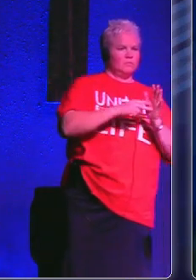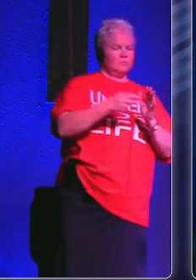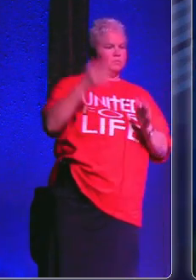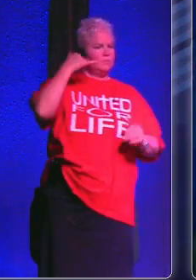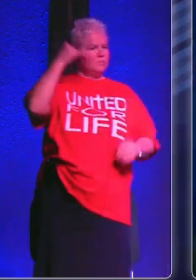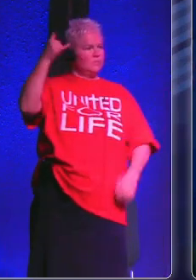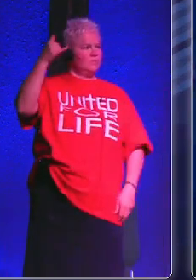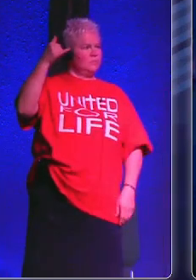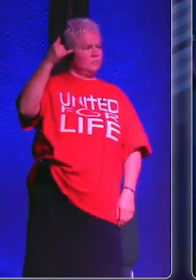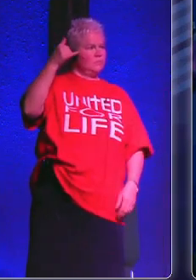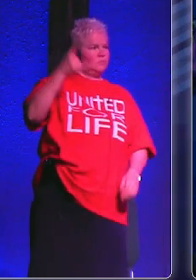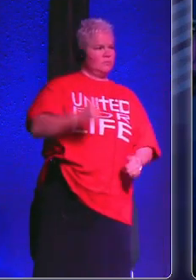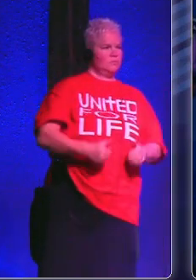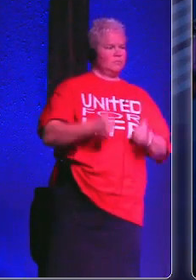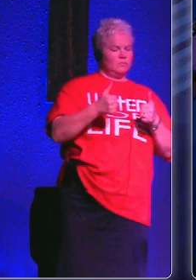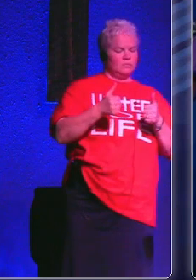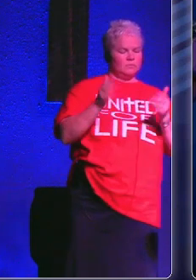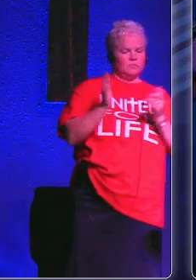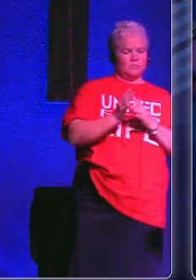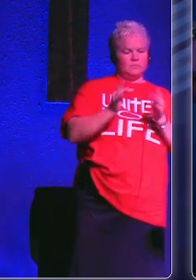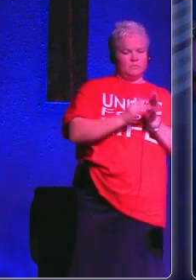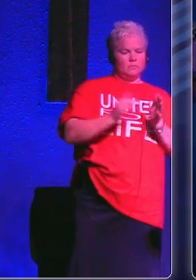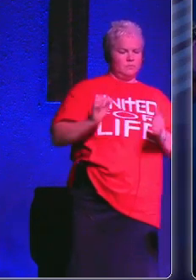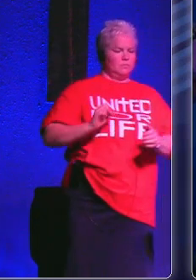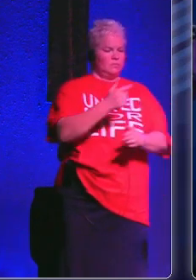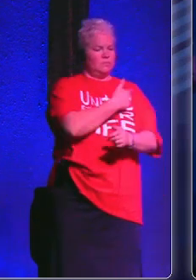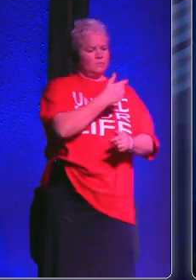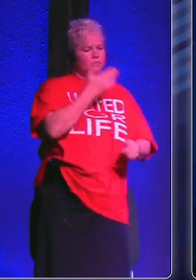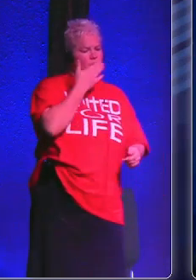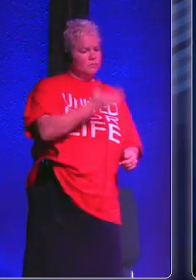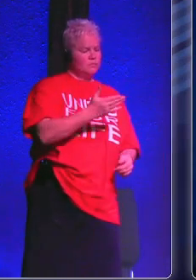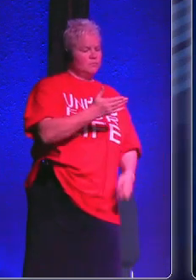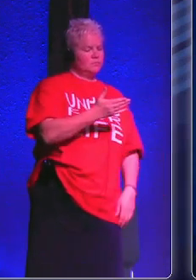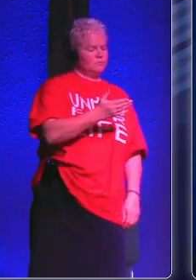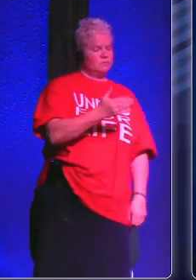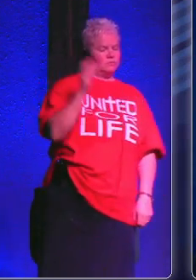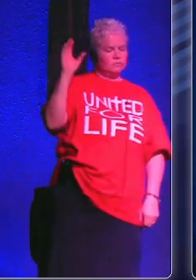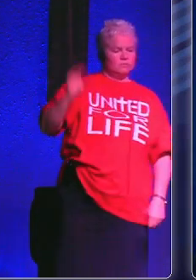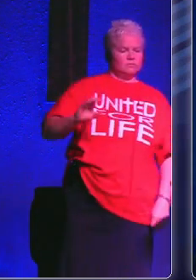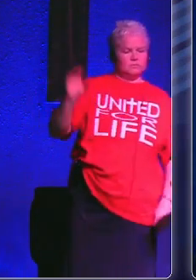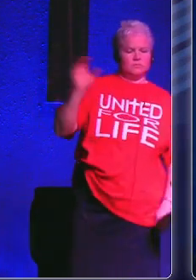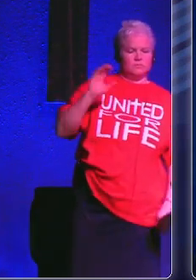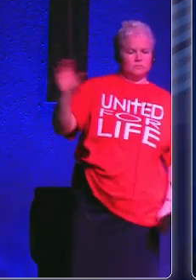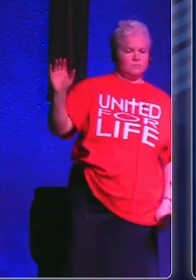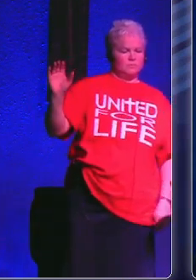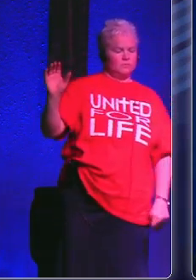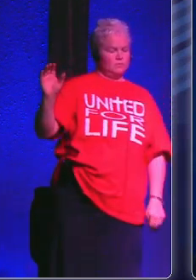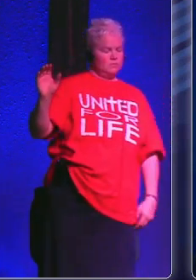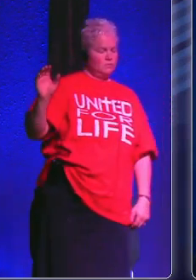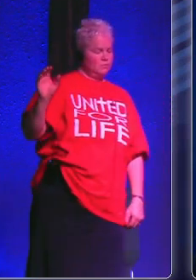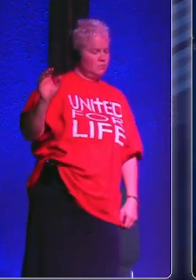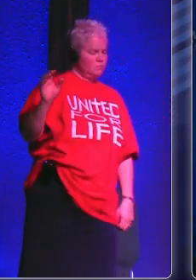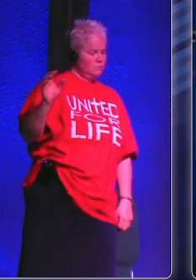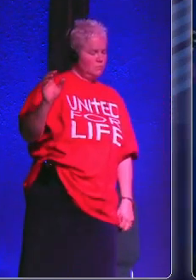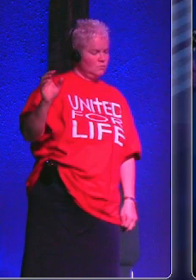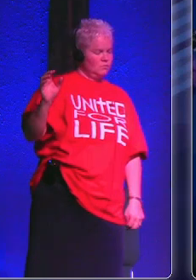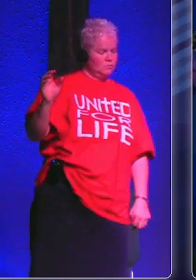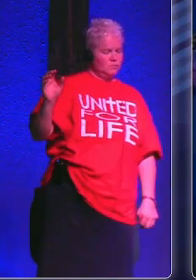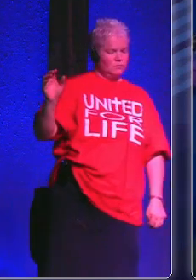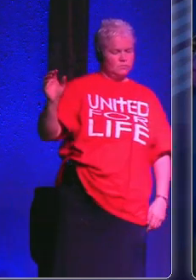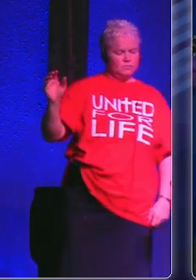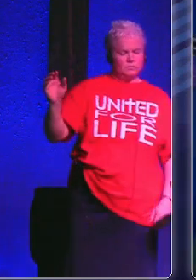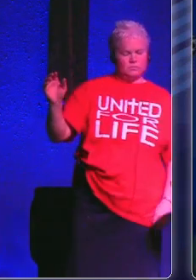us a calling in this life. Jesus, we thank You for everything that You accomplished on the cross. And with